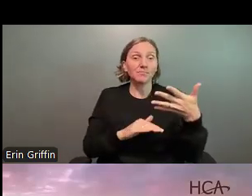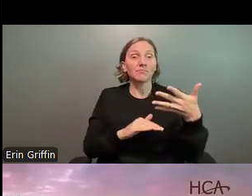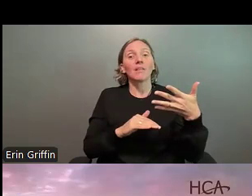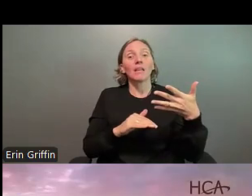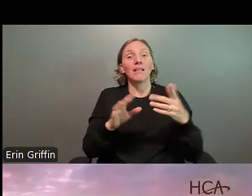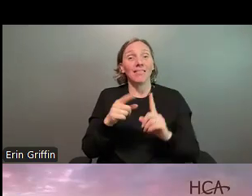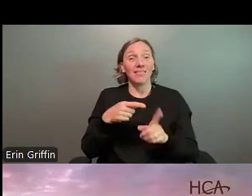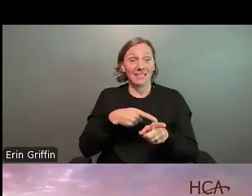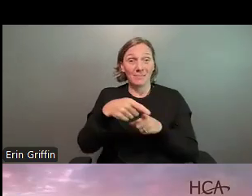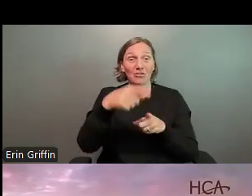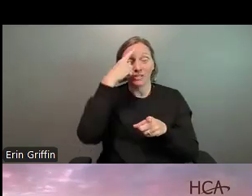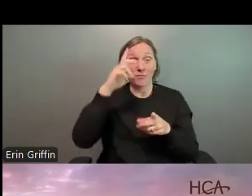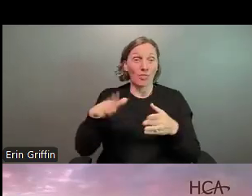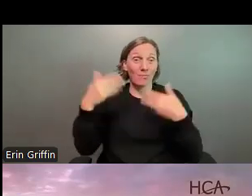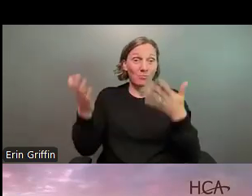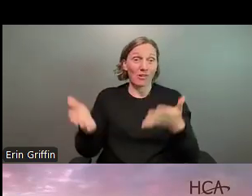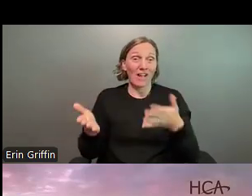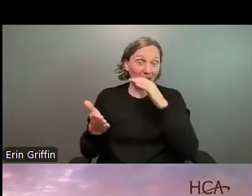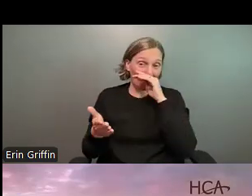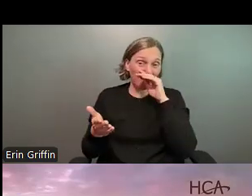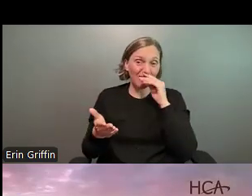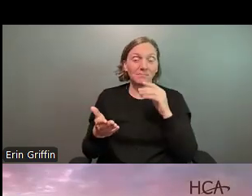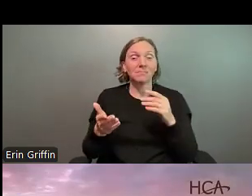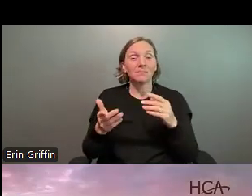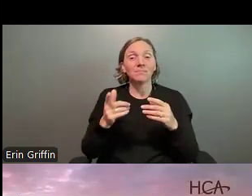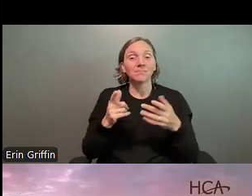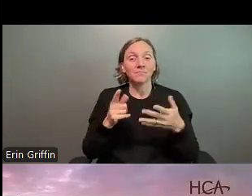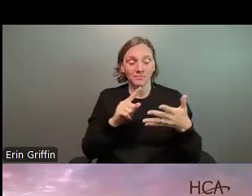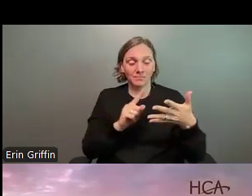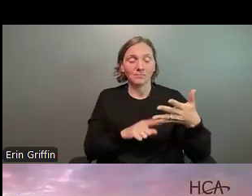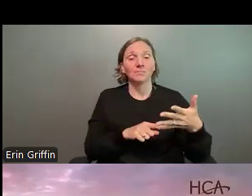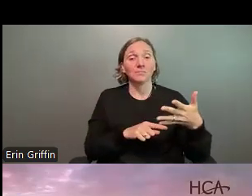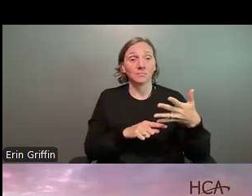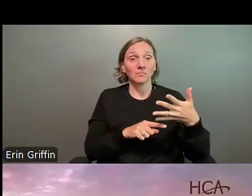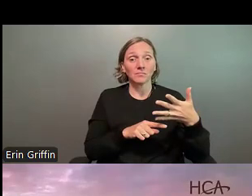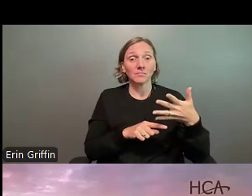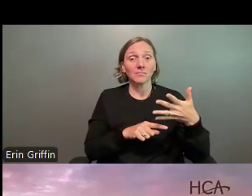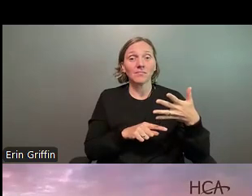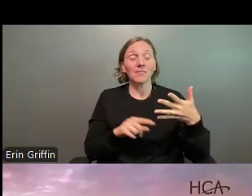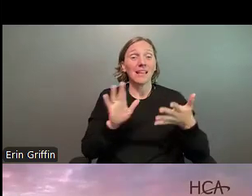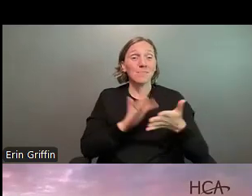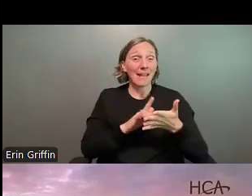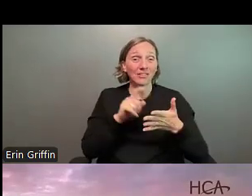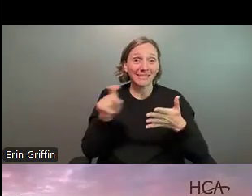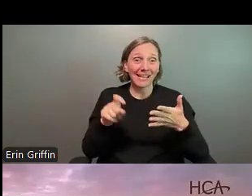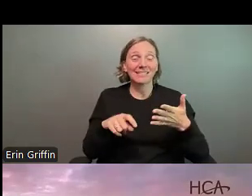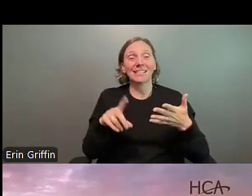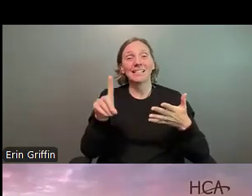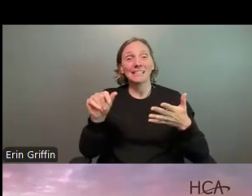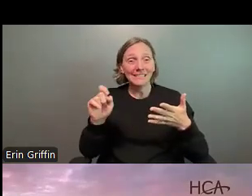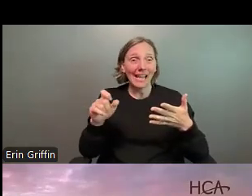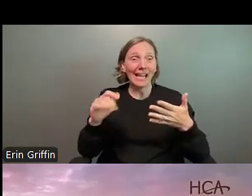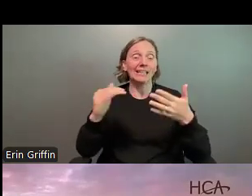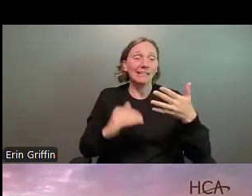specialty of the provider who is going to be rendering services, medical necessity, date, time, appointment duration, and then